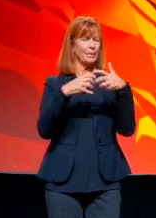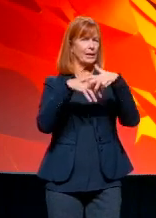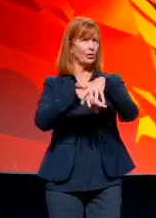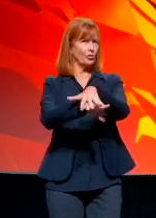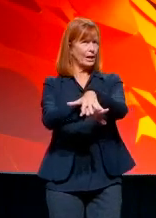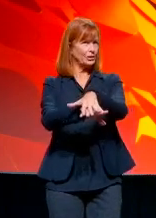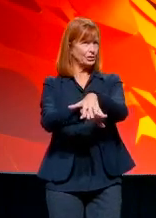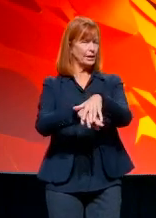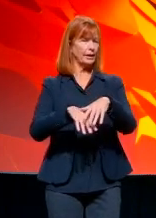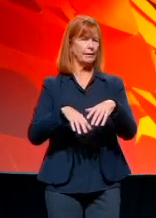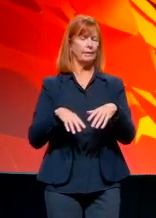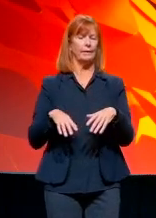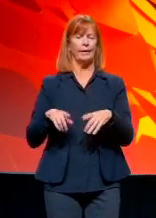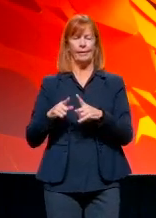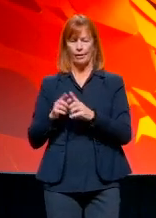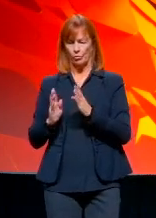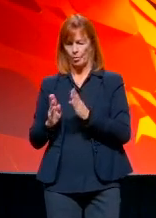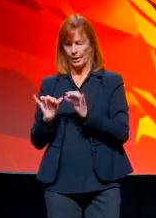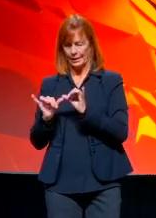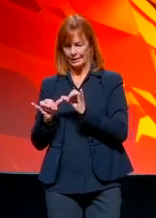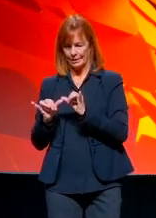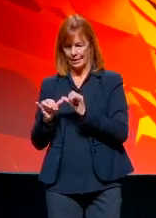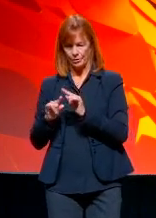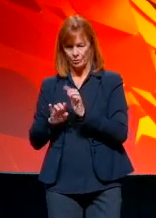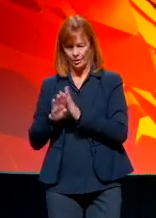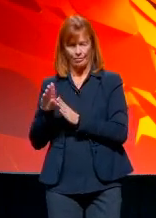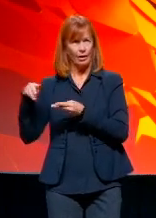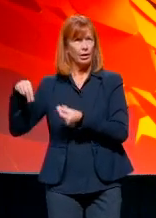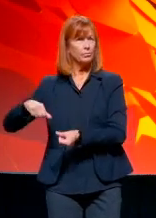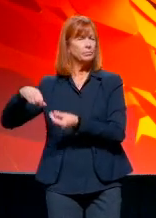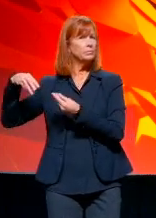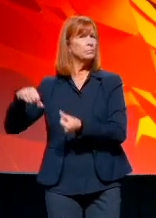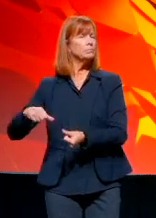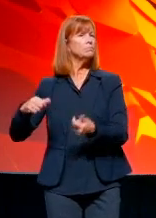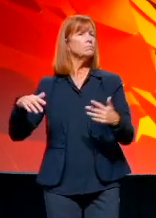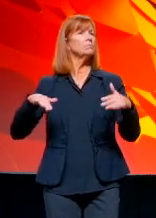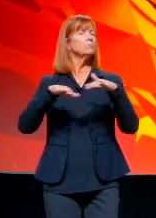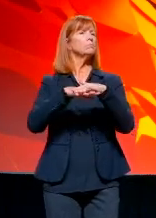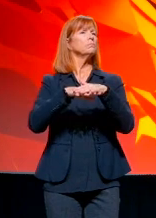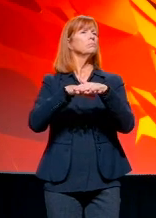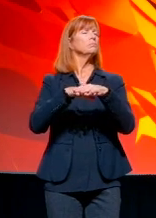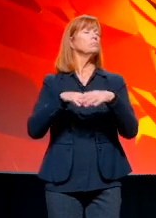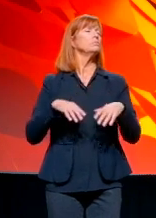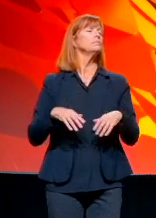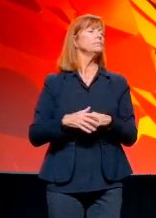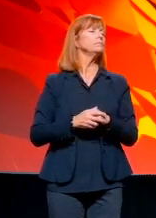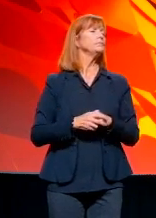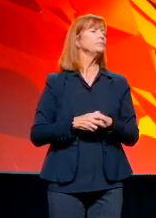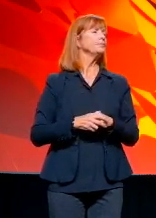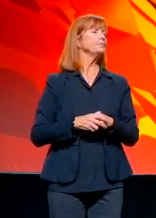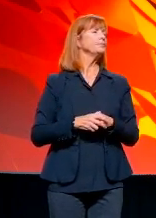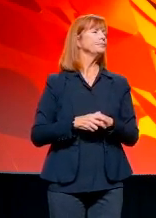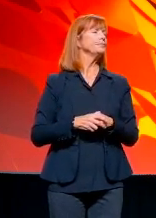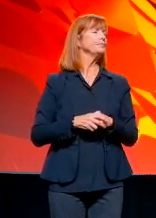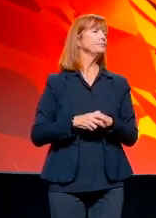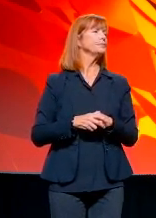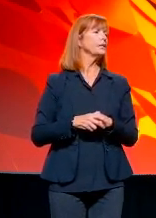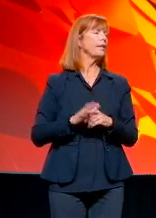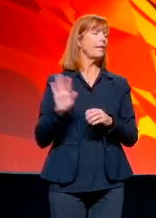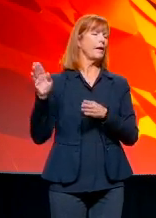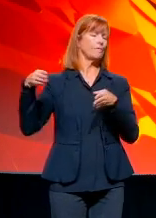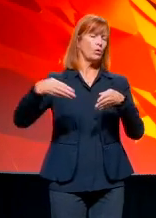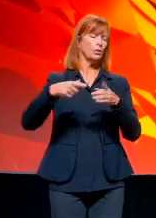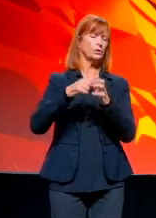by robotics engineers in the industry, right? So they've been kind of spending a significant amount of time